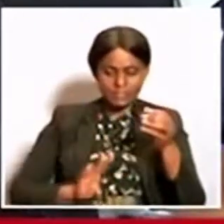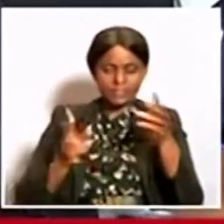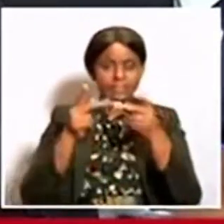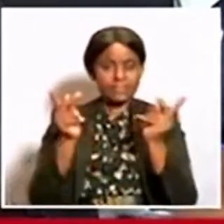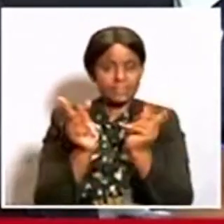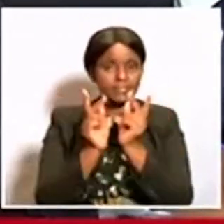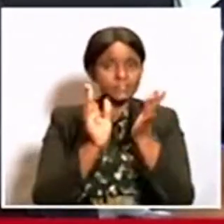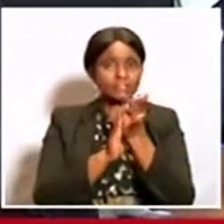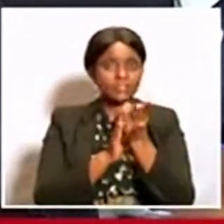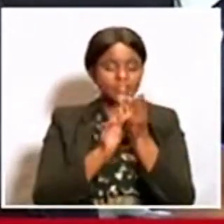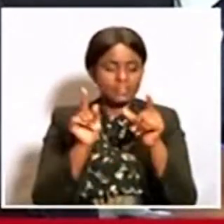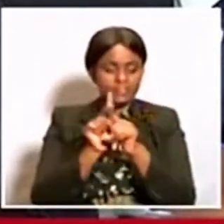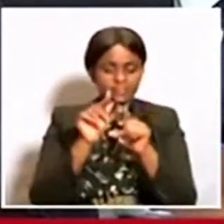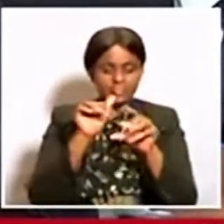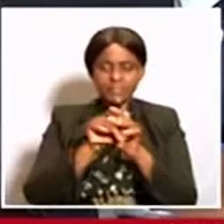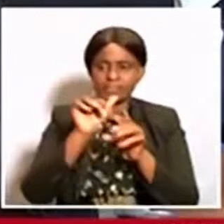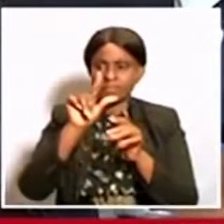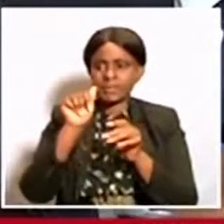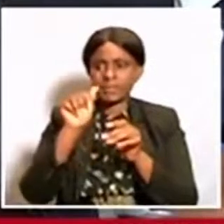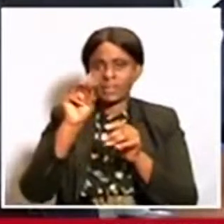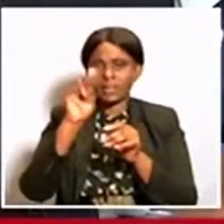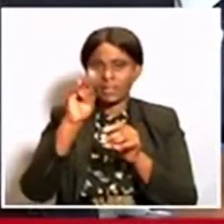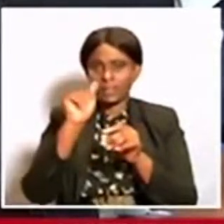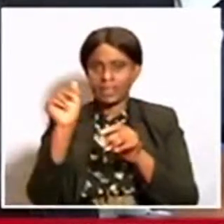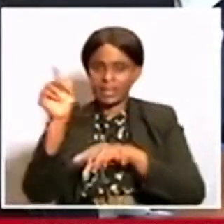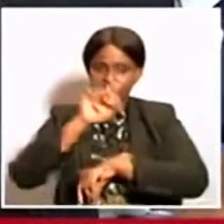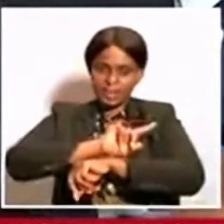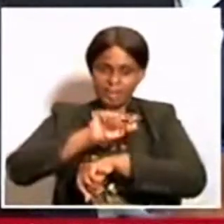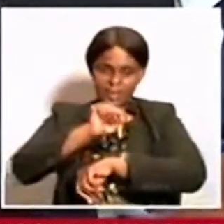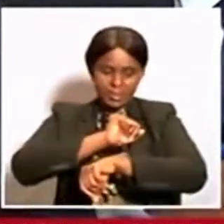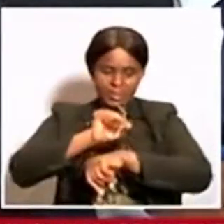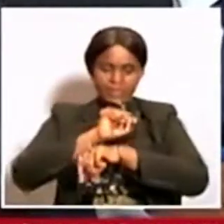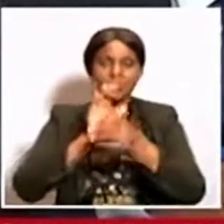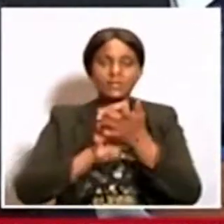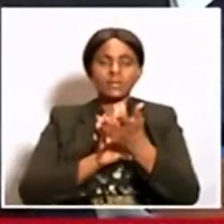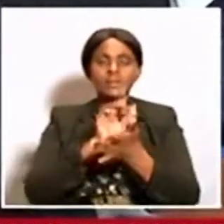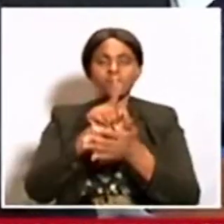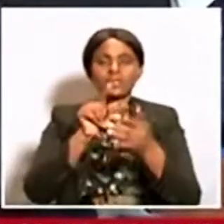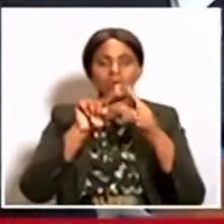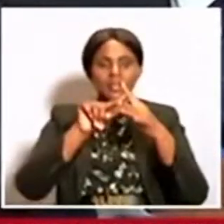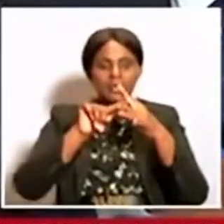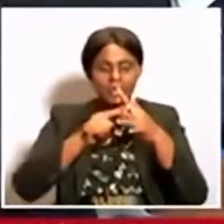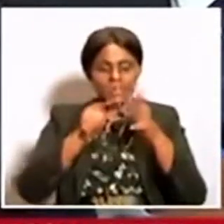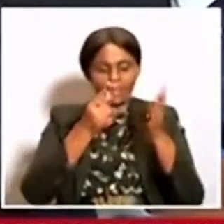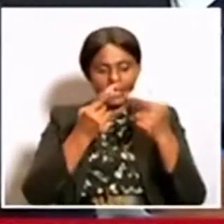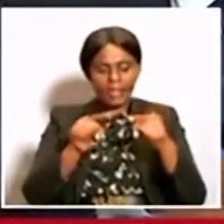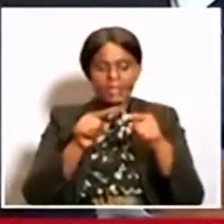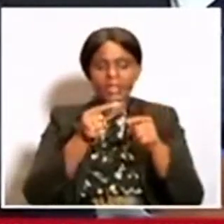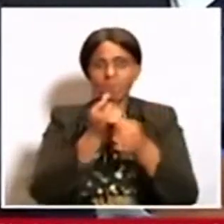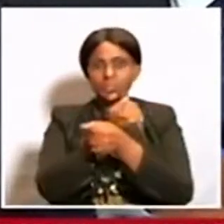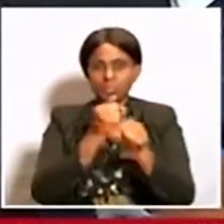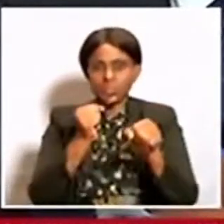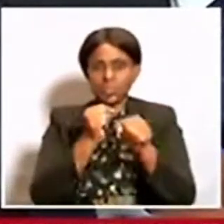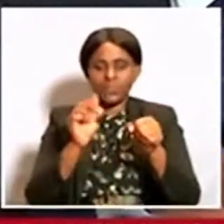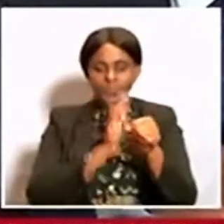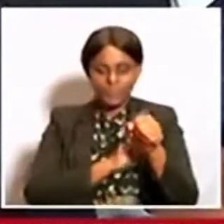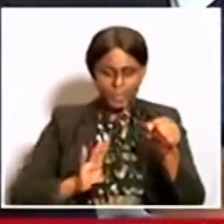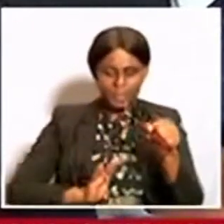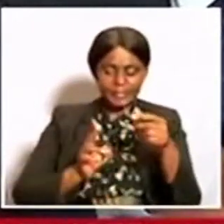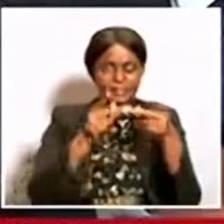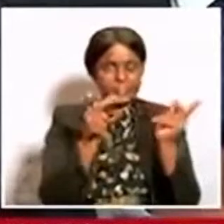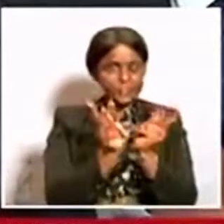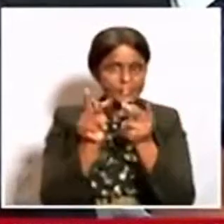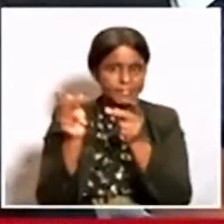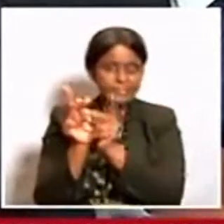facility at Lamba Day Secondary School. This was done in a bid to address the shortage of boarding spaces in